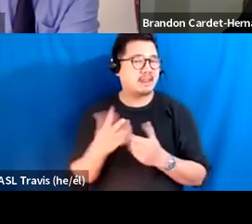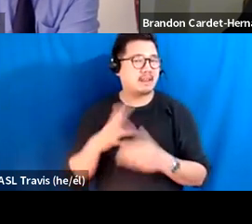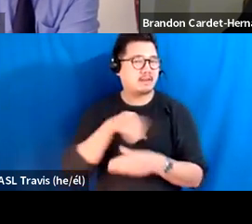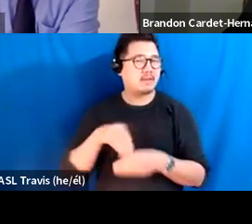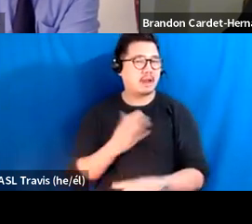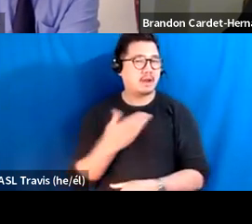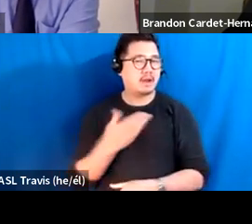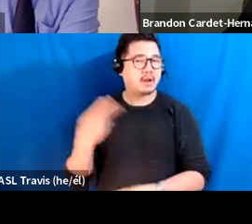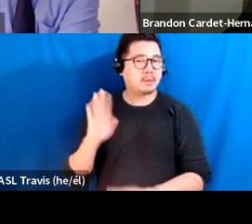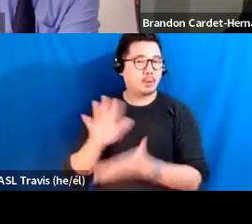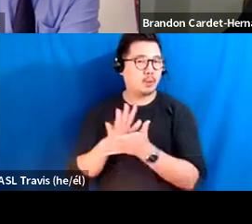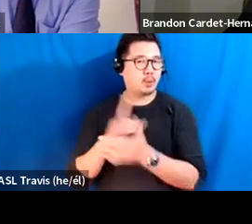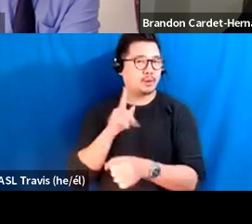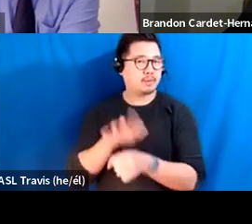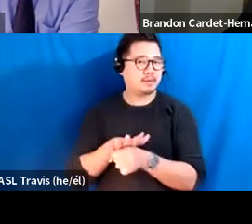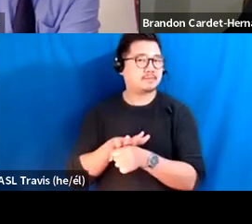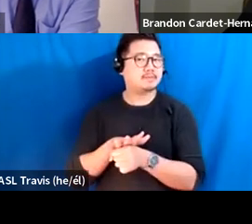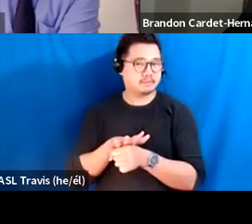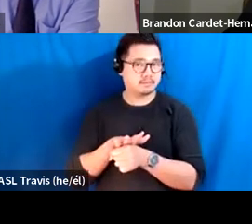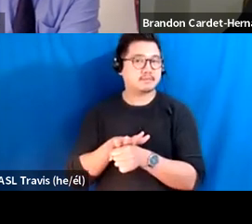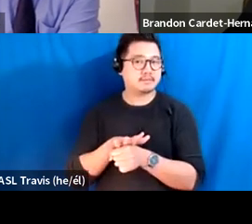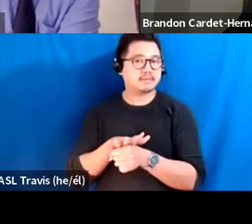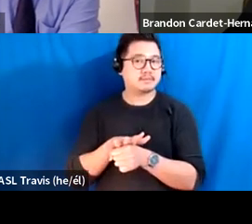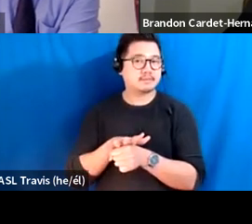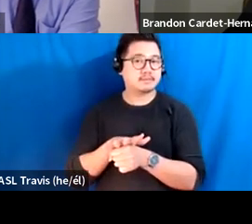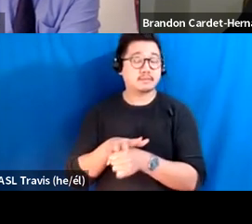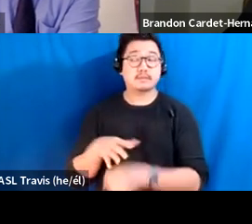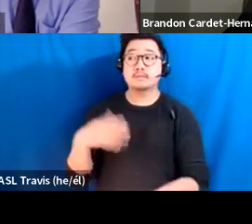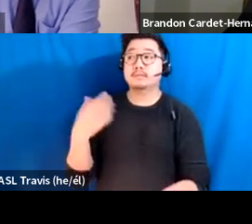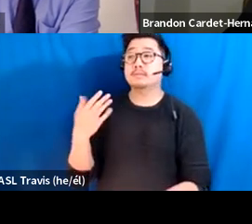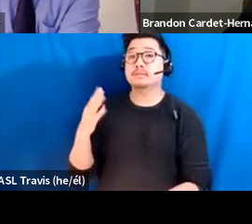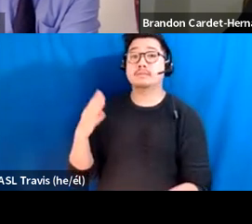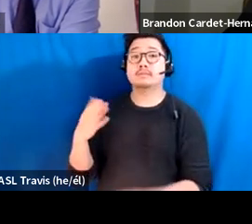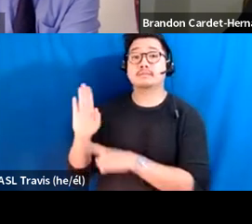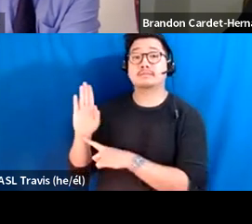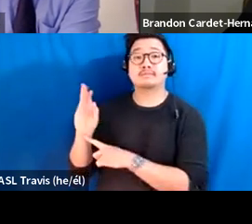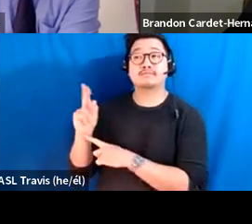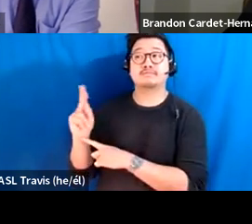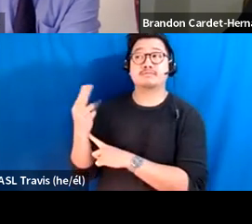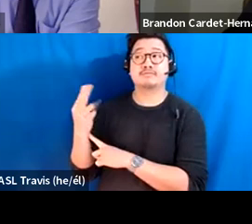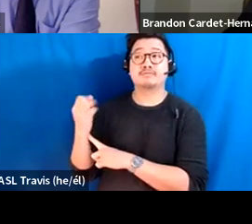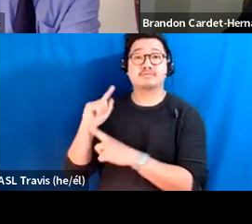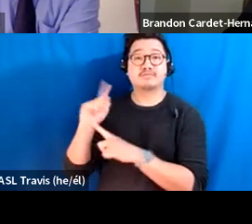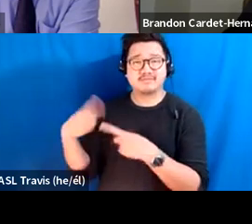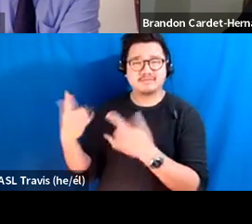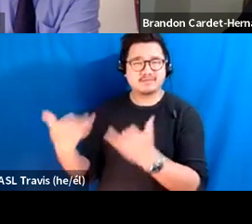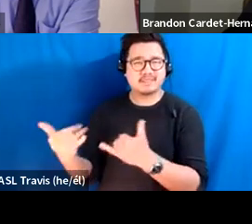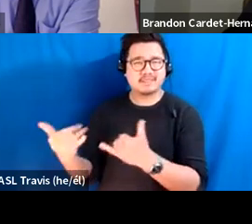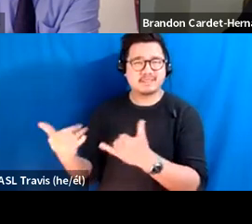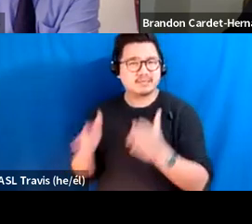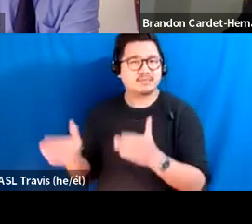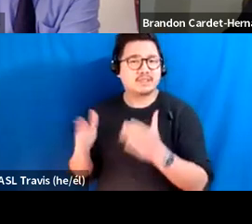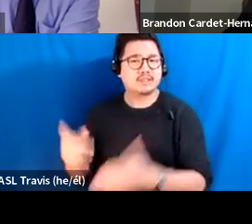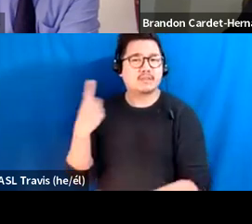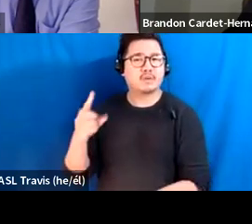commitment and so the burke has been getting the runway prepared for the